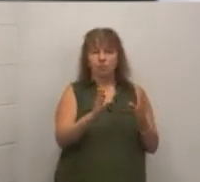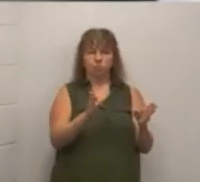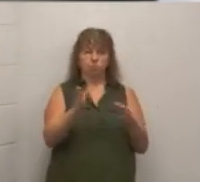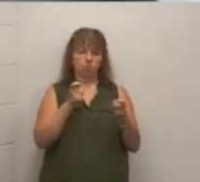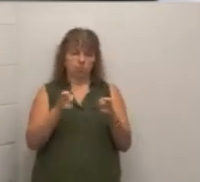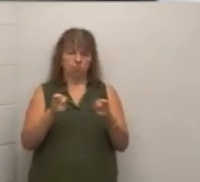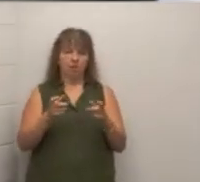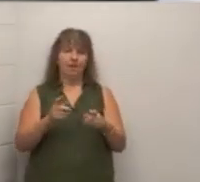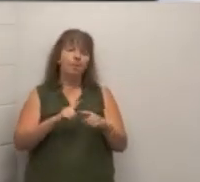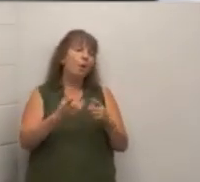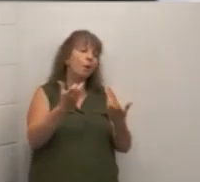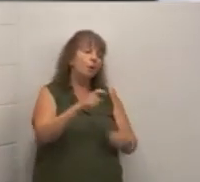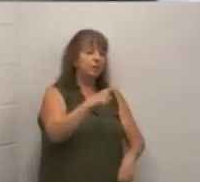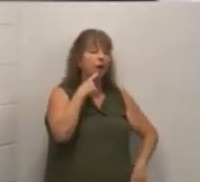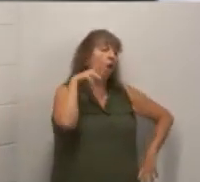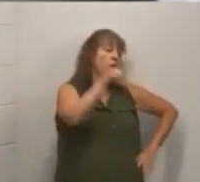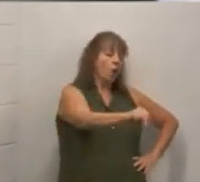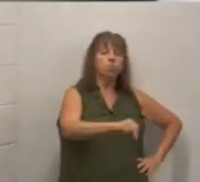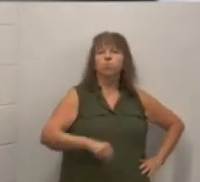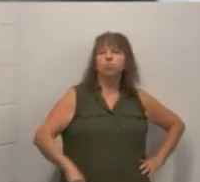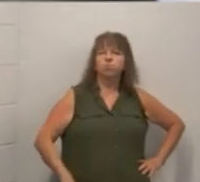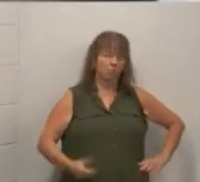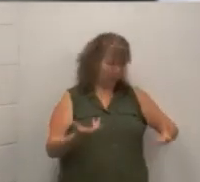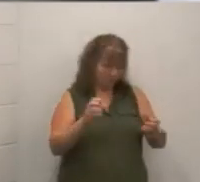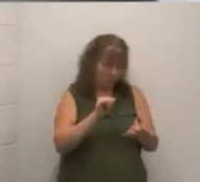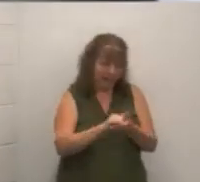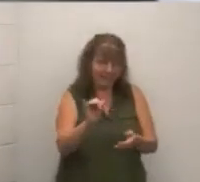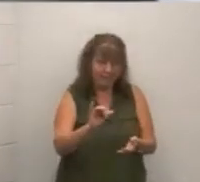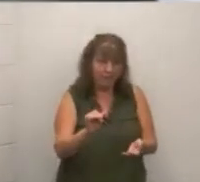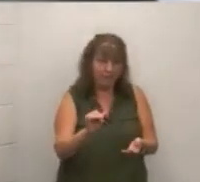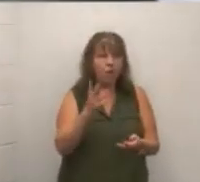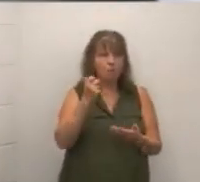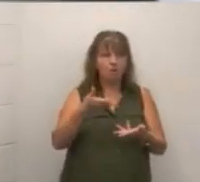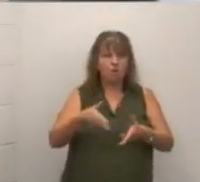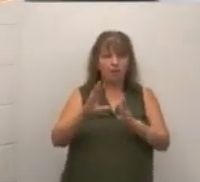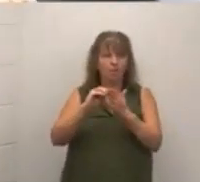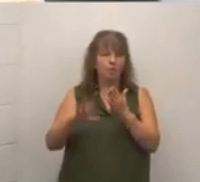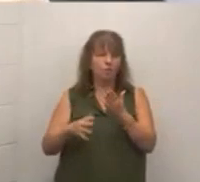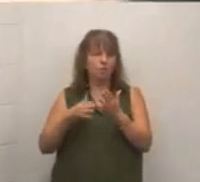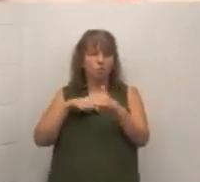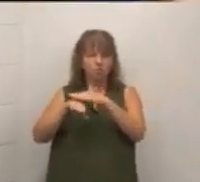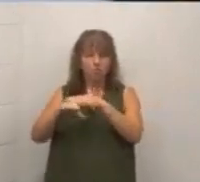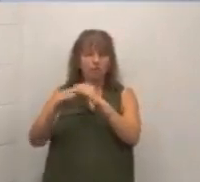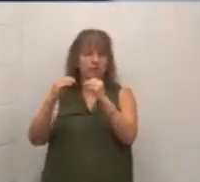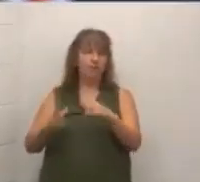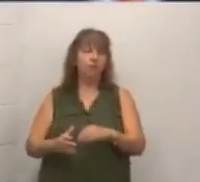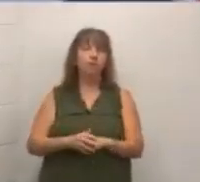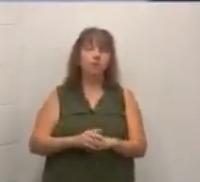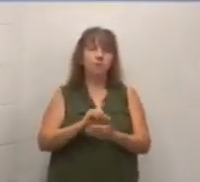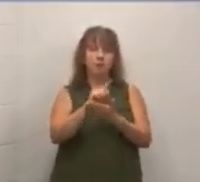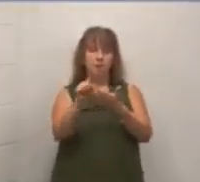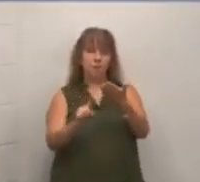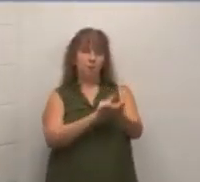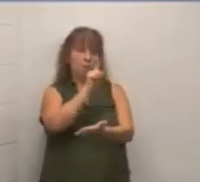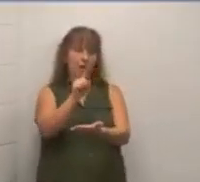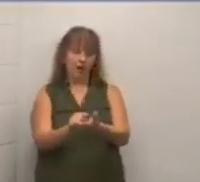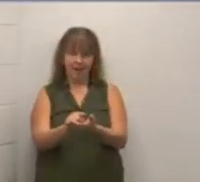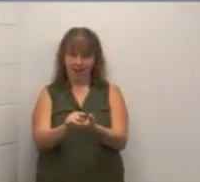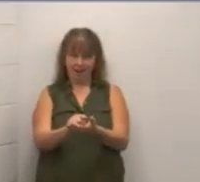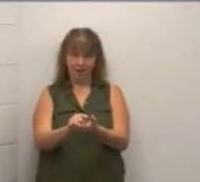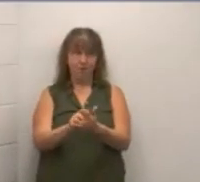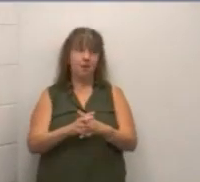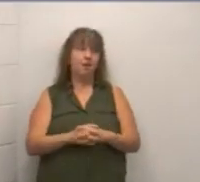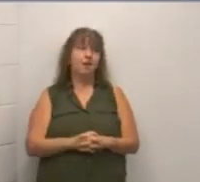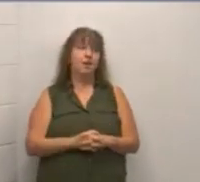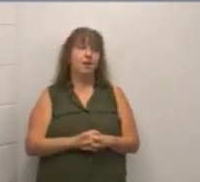limit kids' access to support when they need it. That's really important for us. Thank you. So it's been 1 hour, and we've